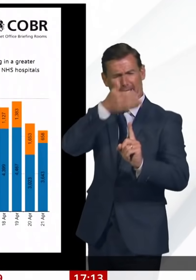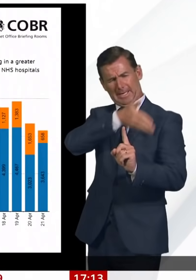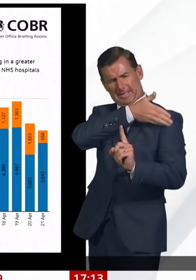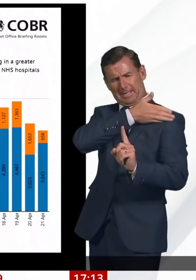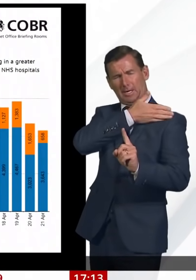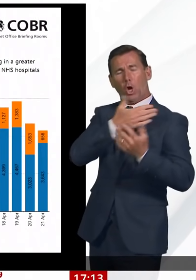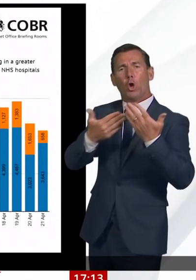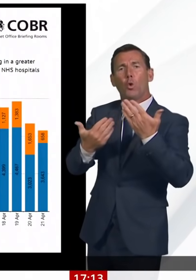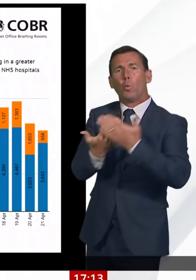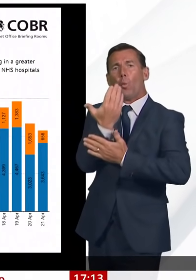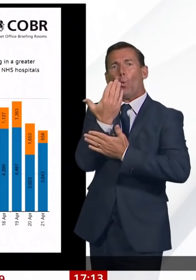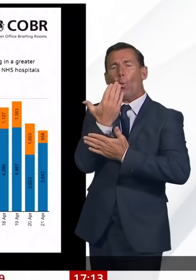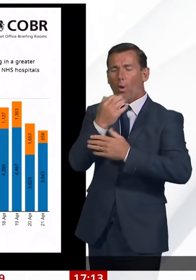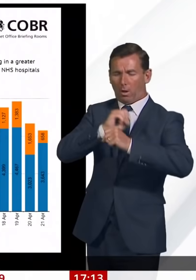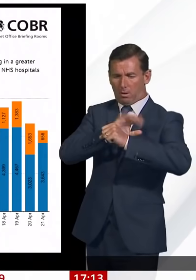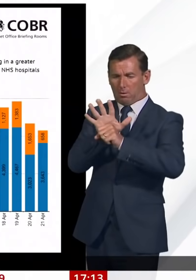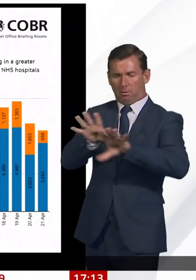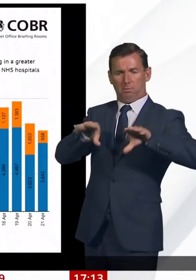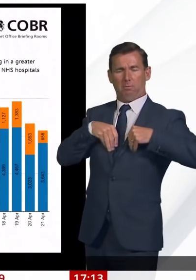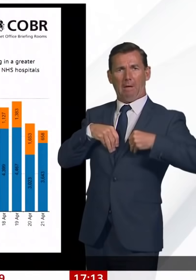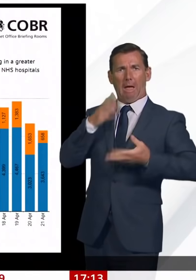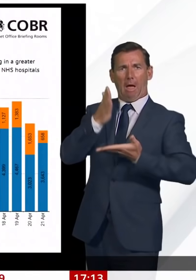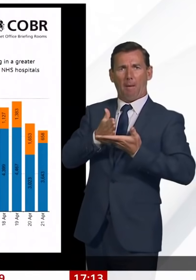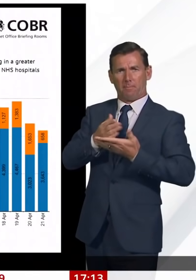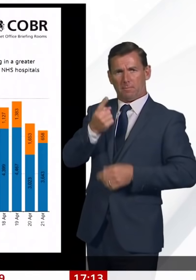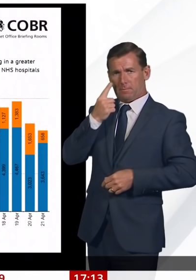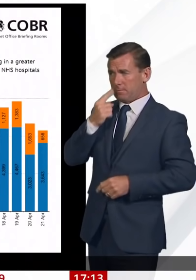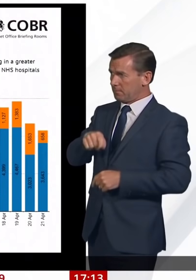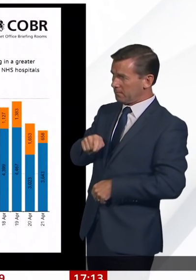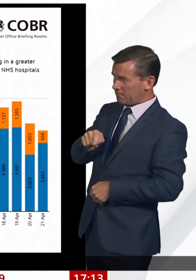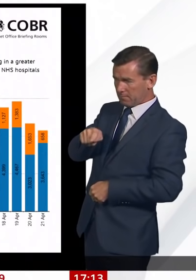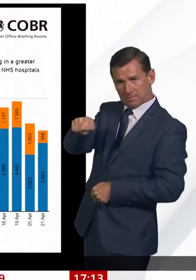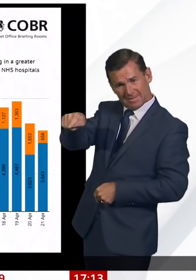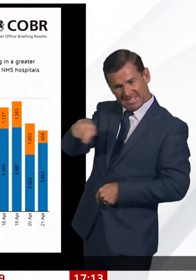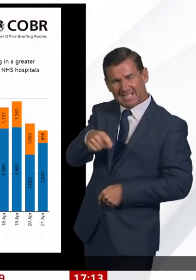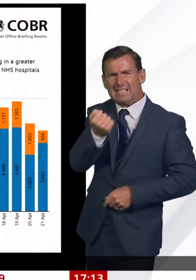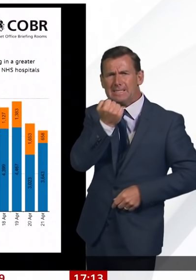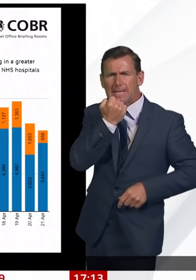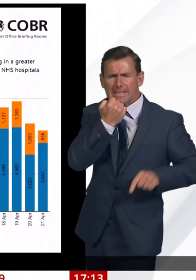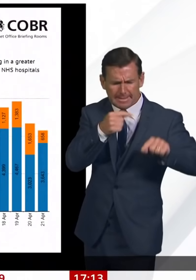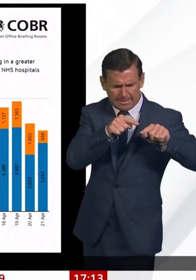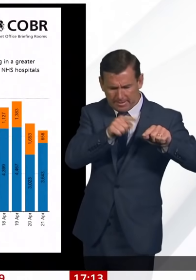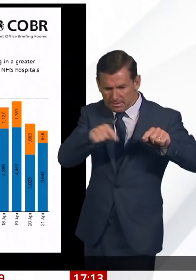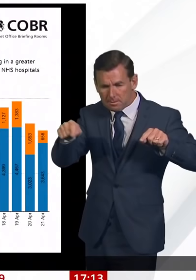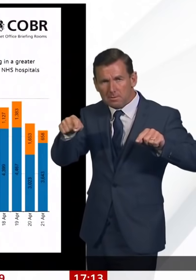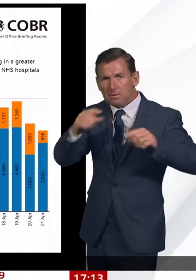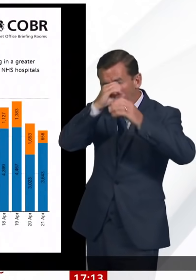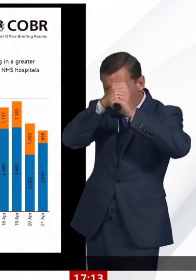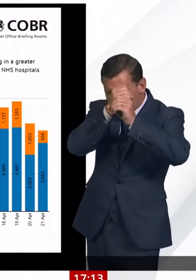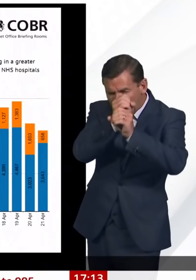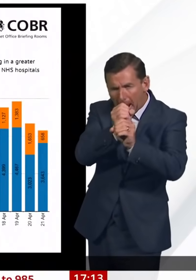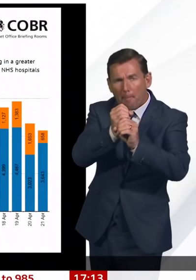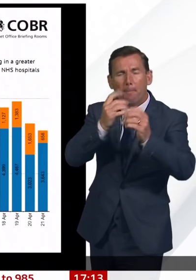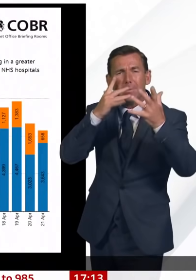cases diagnosed in the UK. The dates along the bottom of the slide refer to when the lab tests for